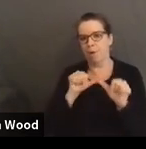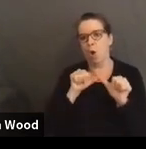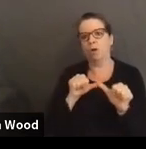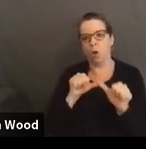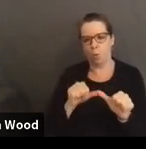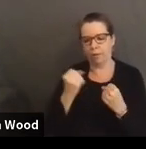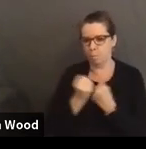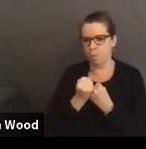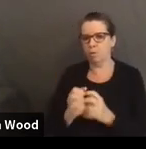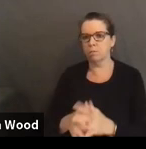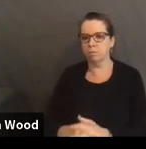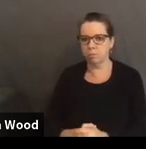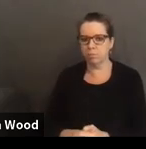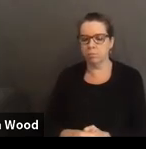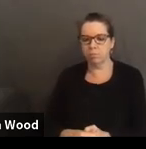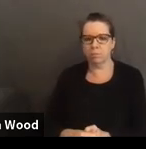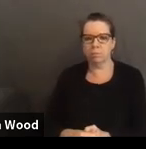support.